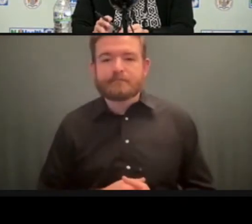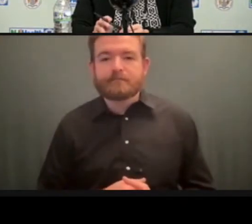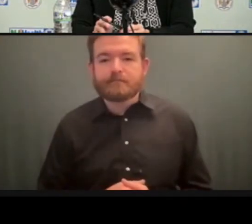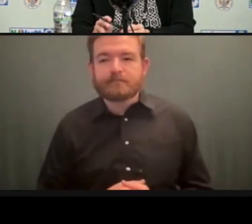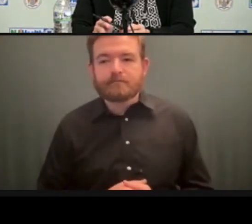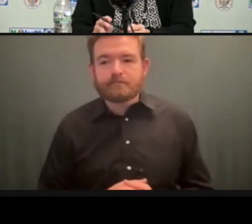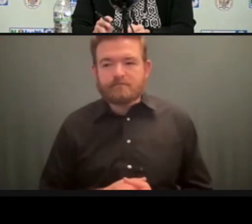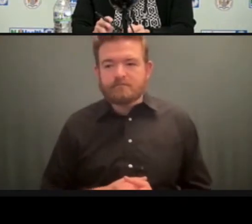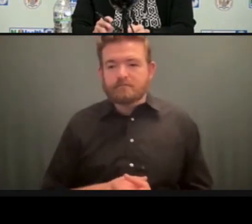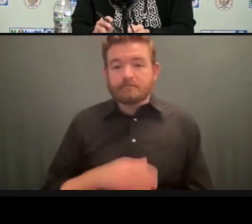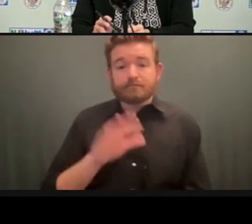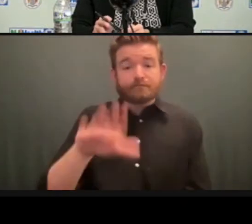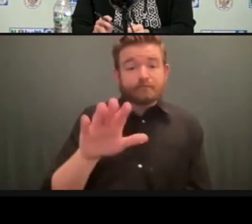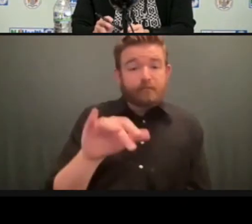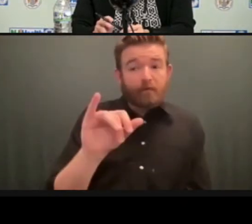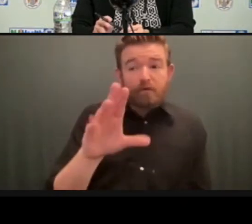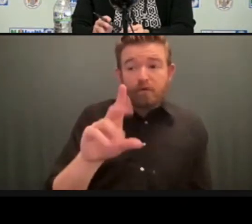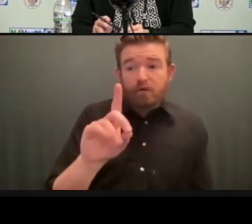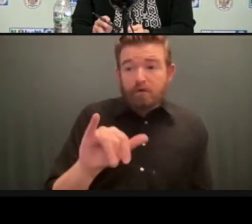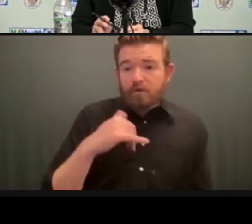constantly updating.